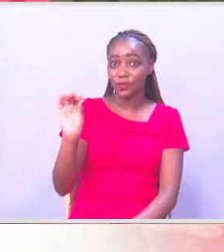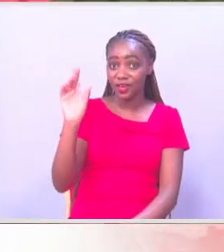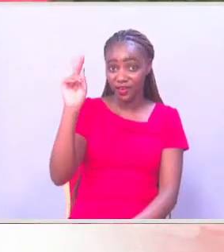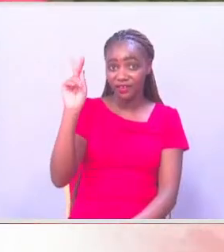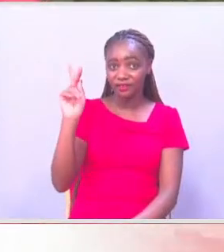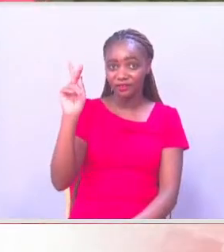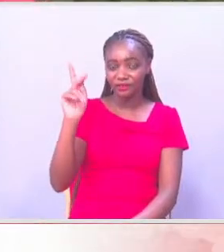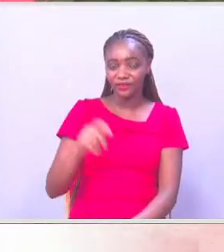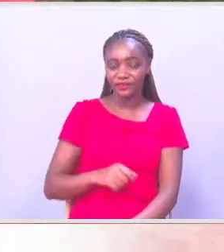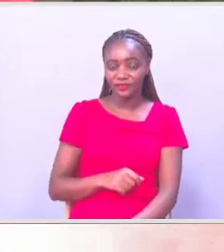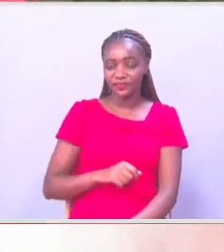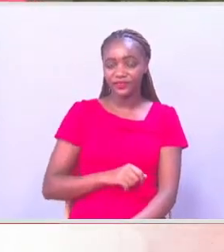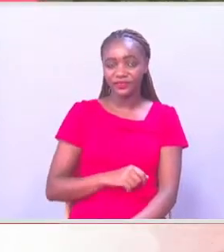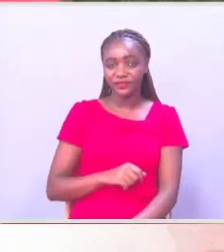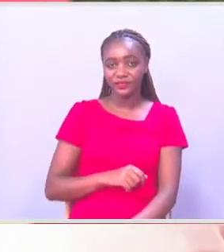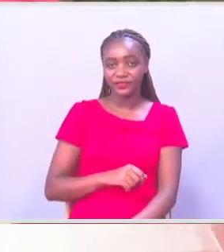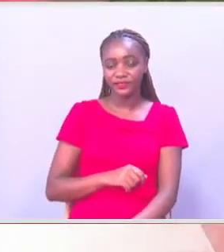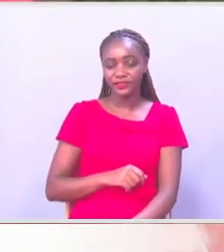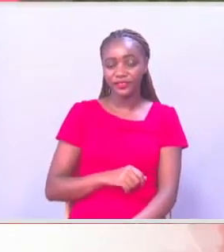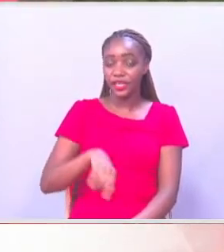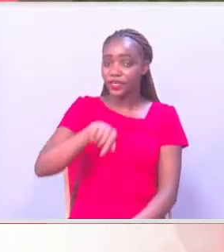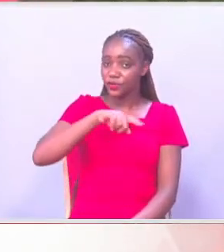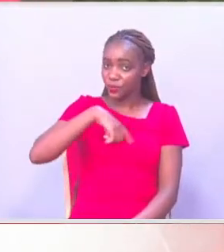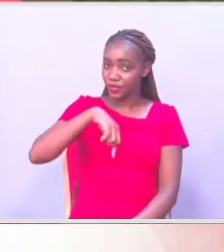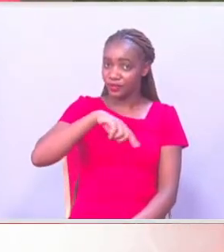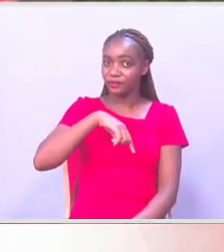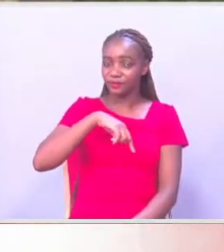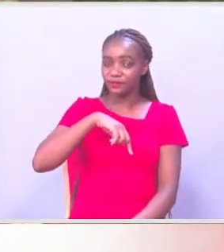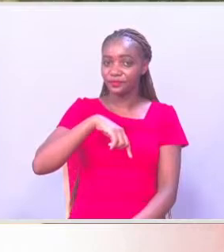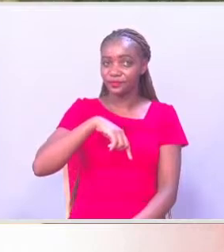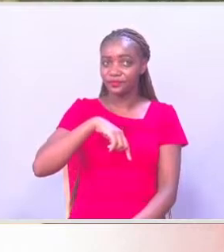Atakuwa candidate yetu sisi